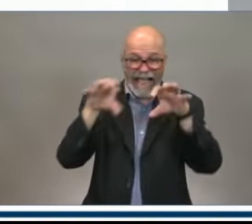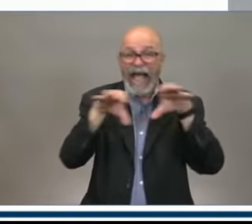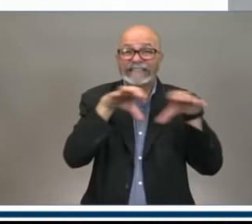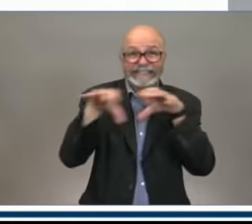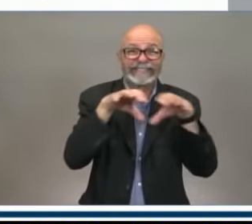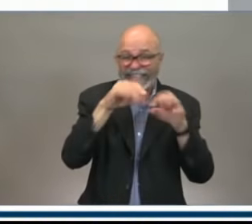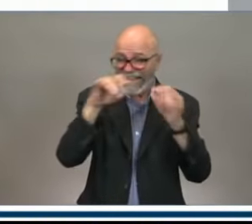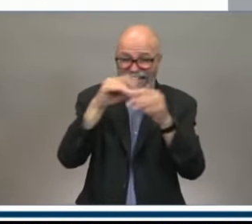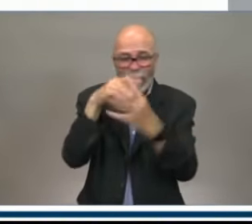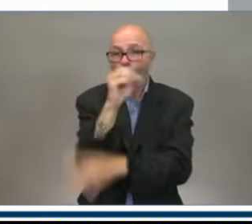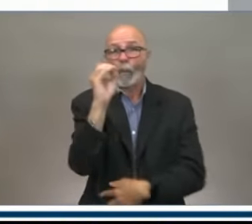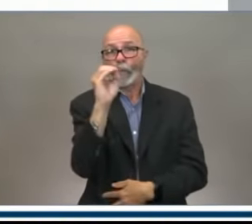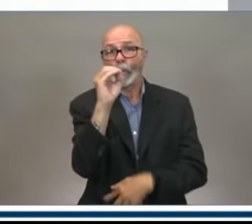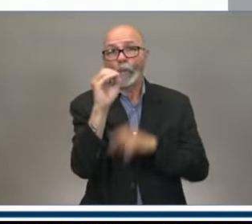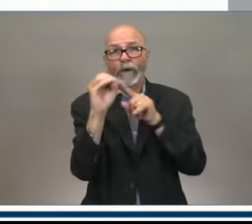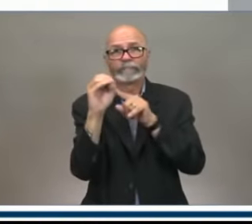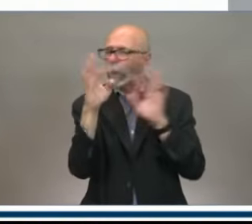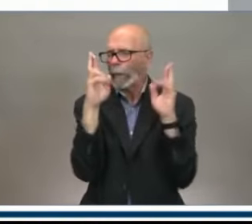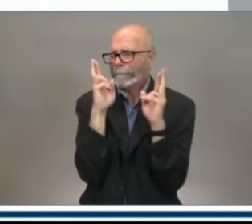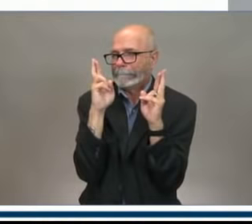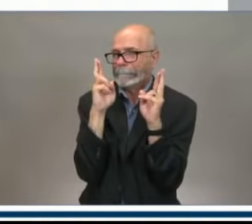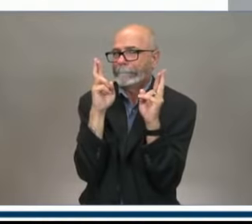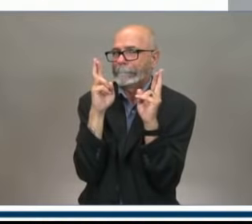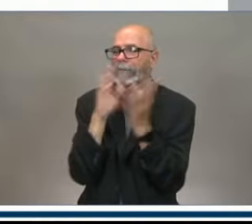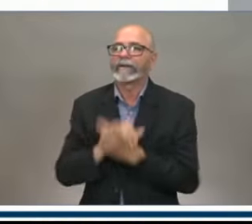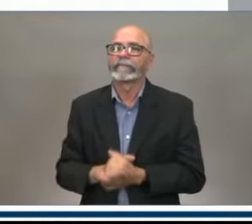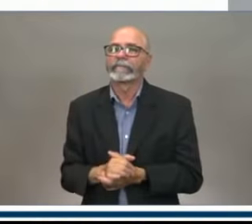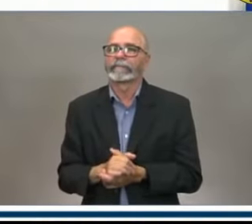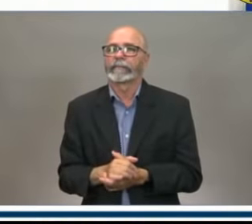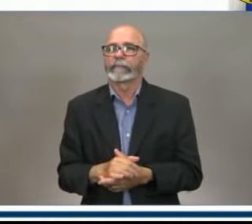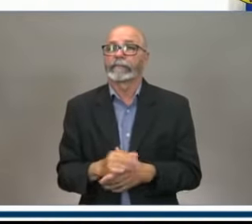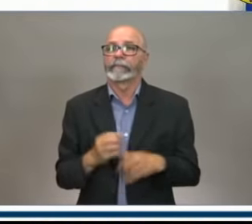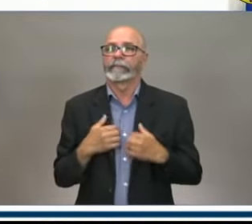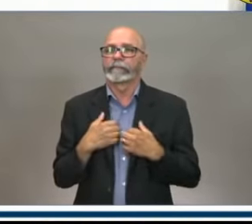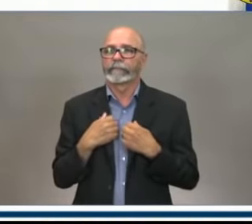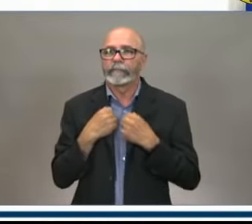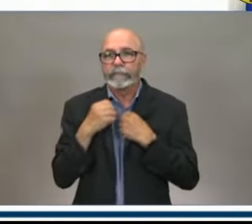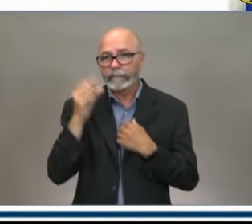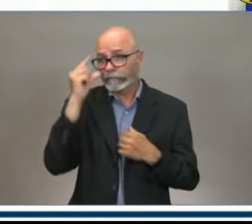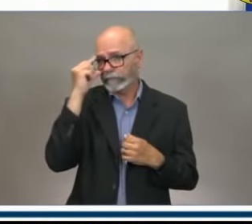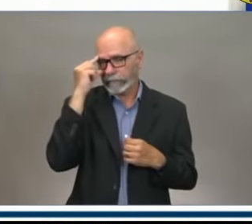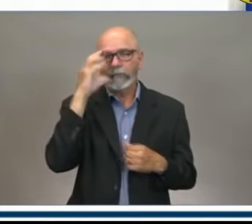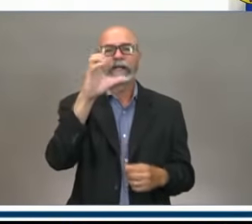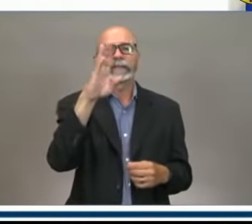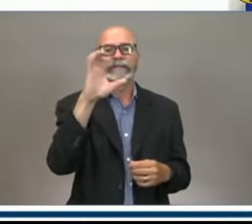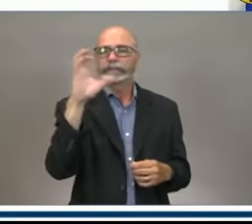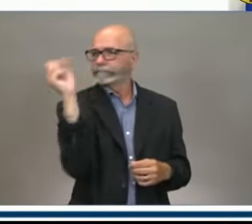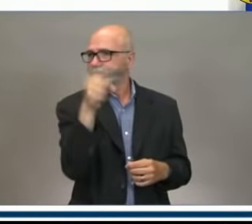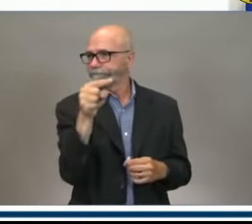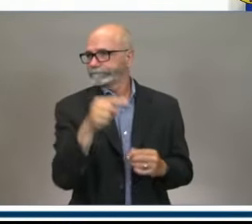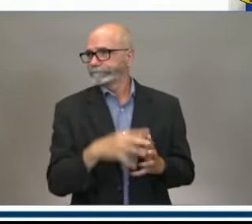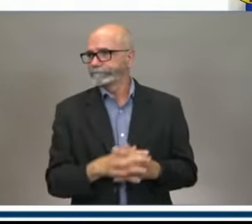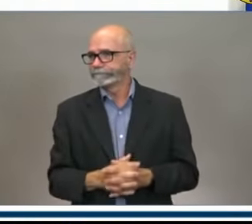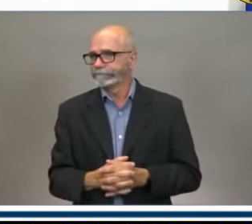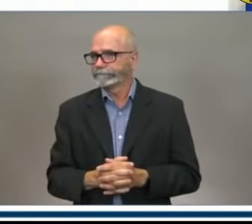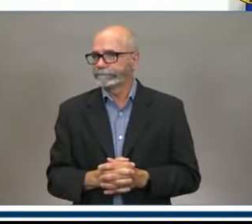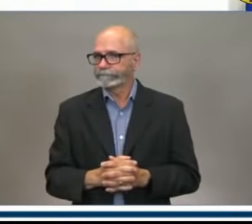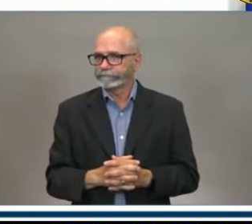point about breaking it down by geography. Next, we'll go to Preston Mulligan from CBC. Go ahead, Preston.